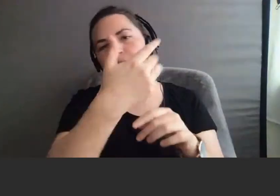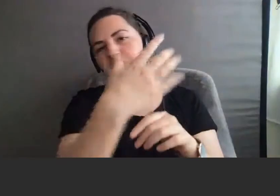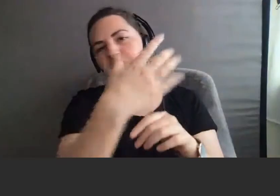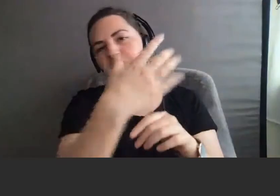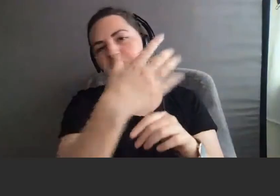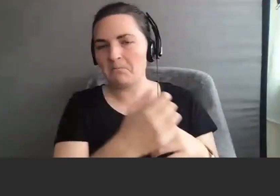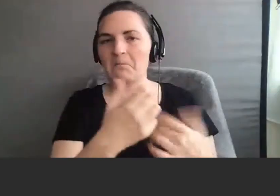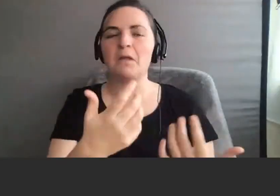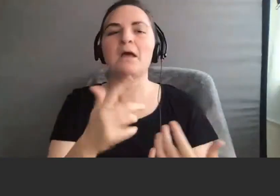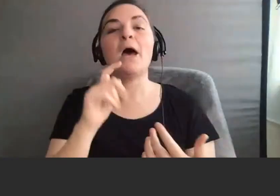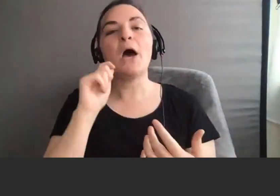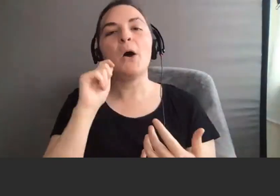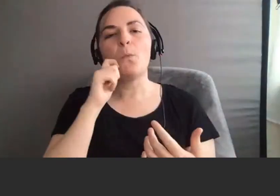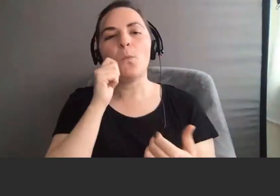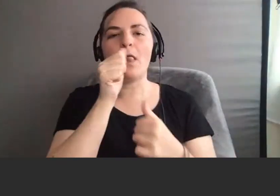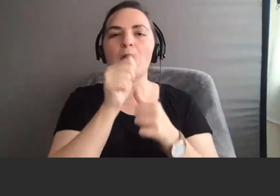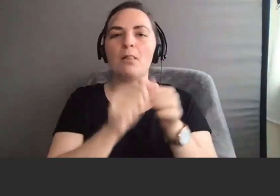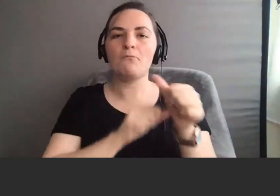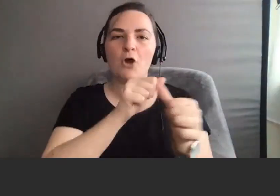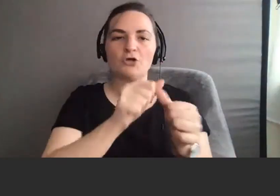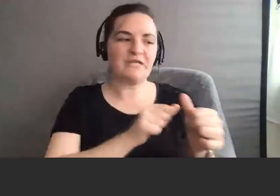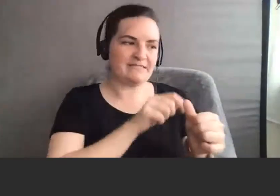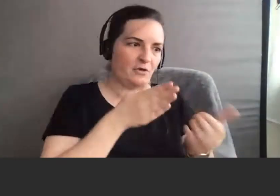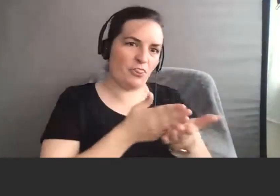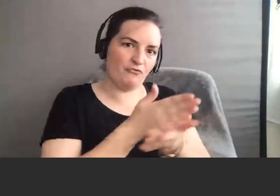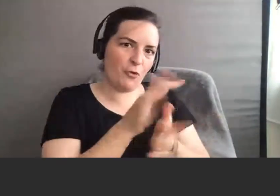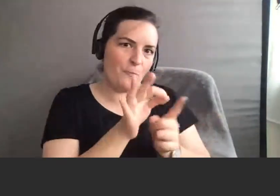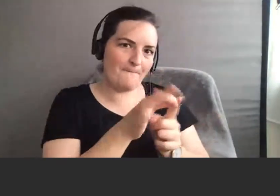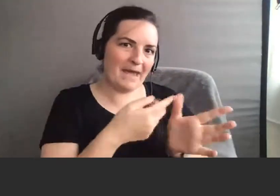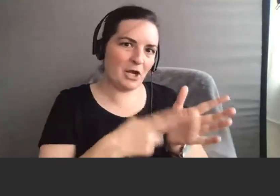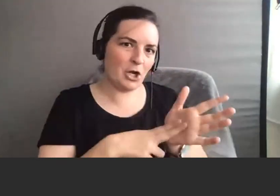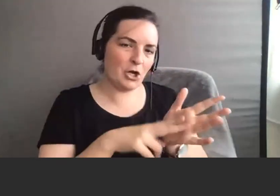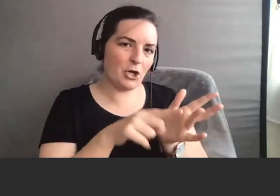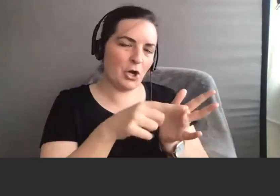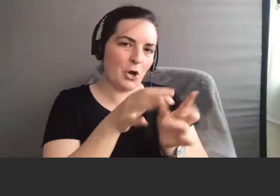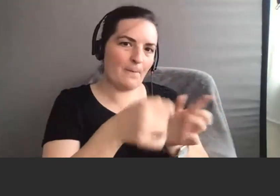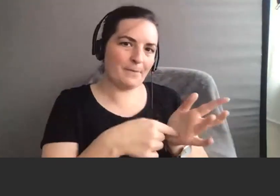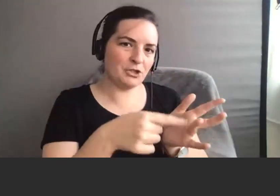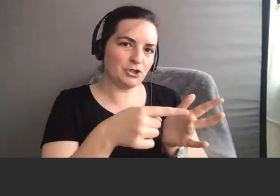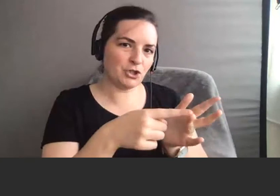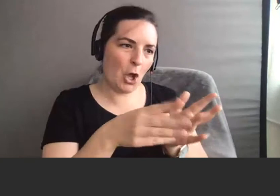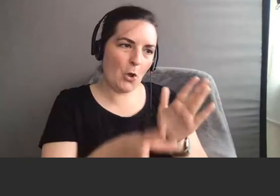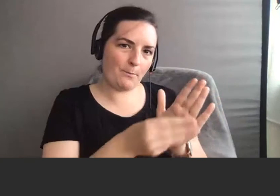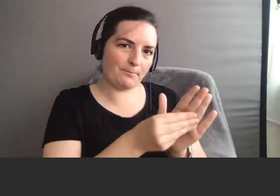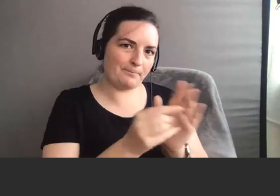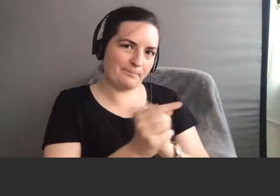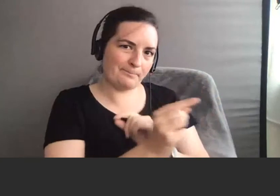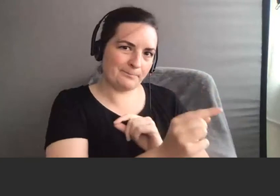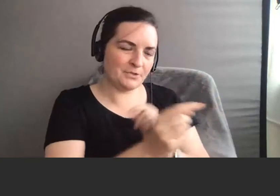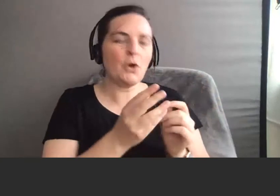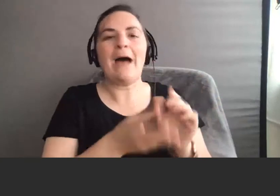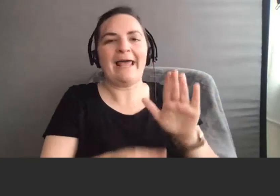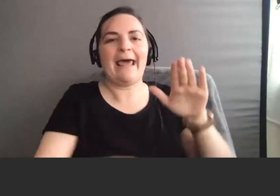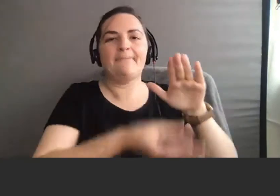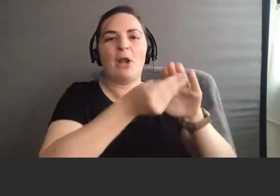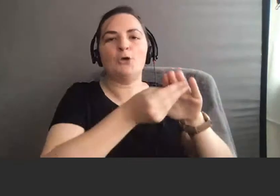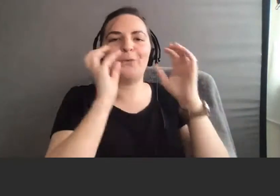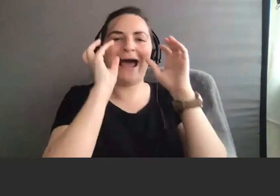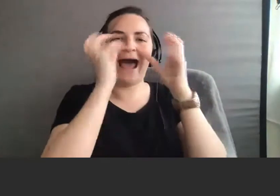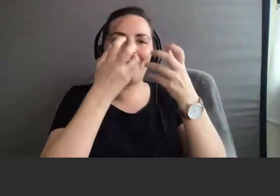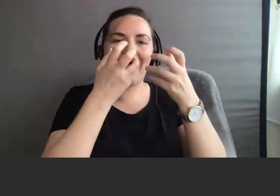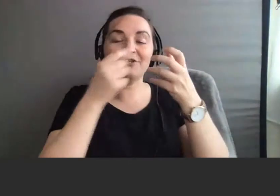then I will process the recording through Panopto, and I will put onto Aula, so you can access the